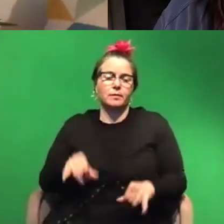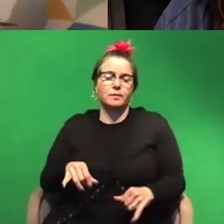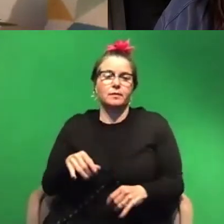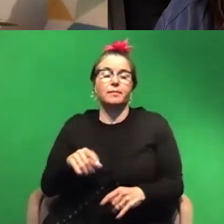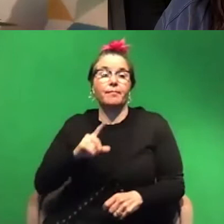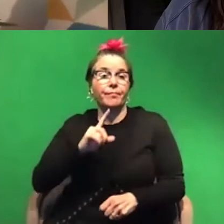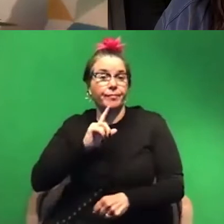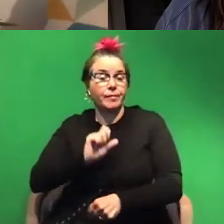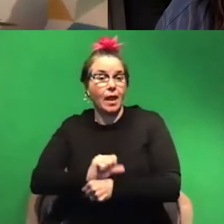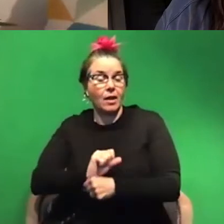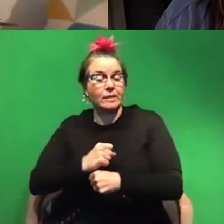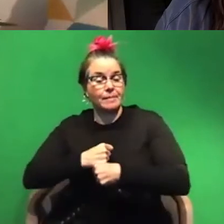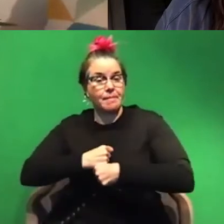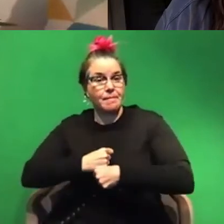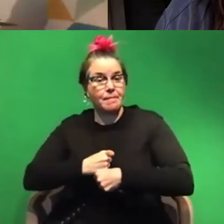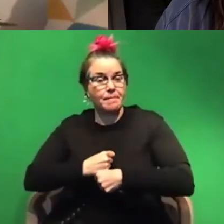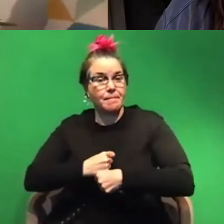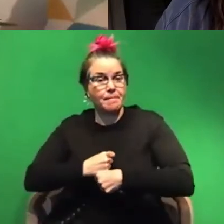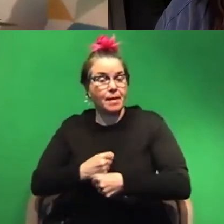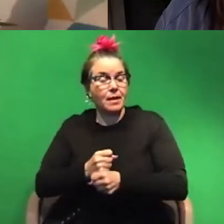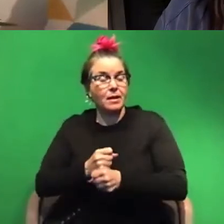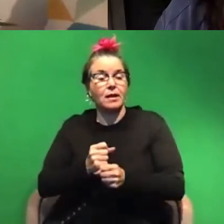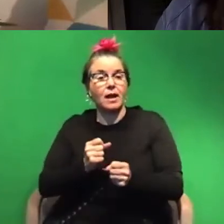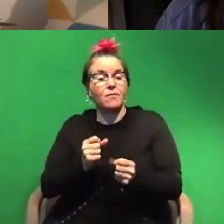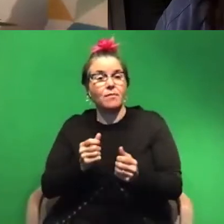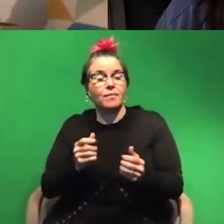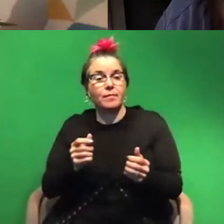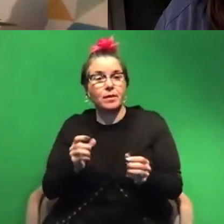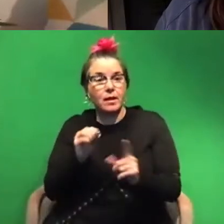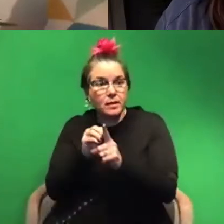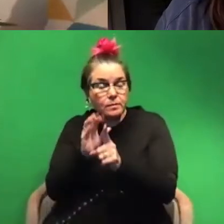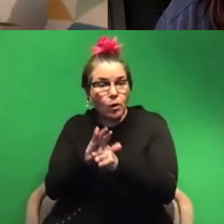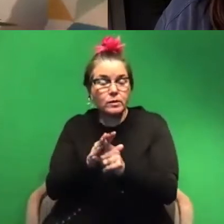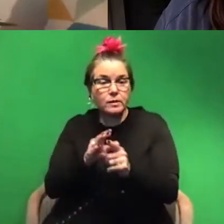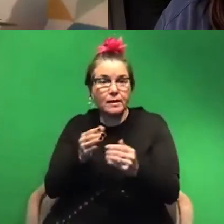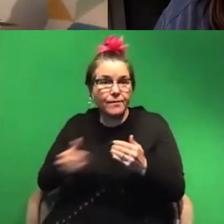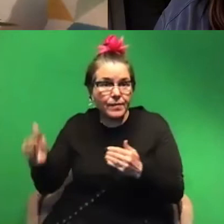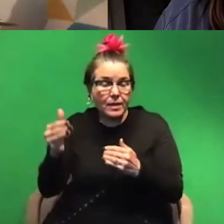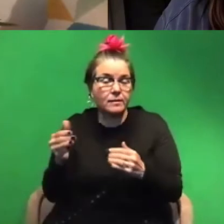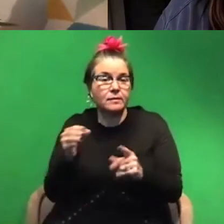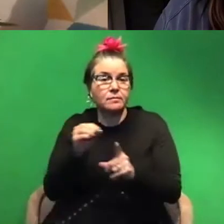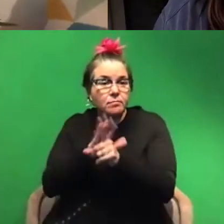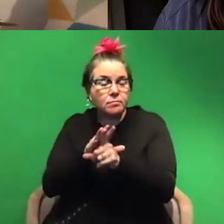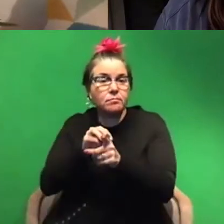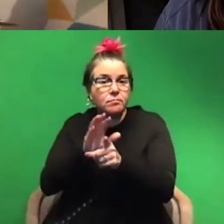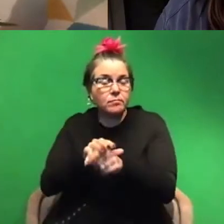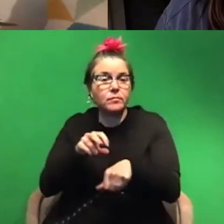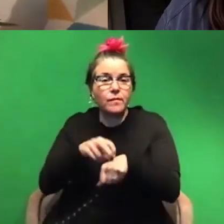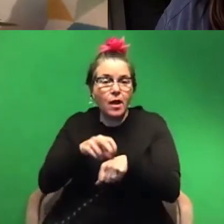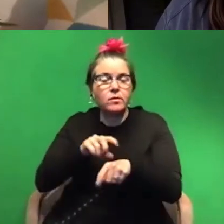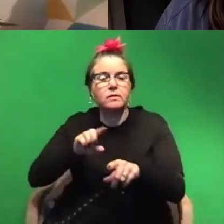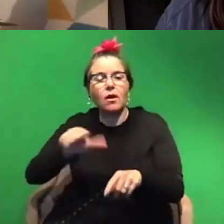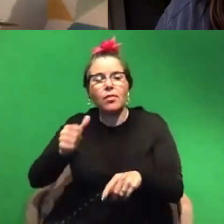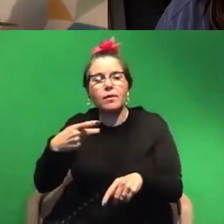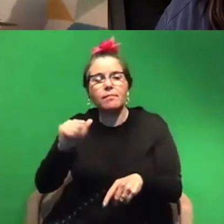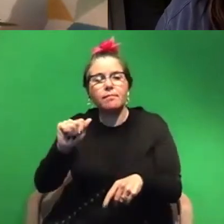actually being proactive and exposing it to viruses or other pathogens that it